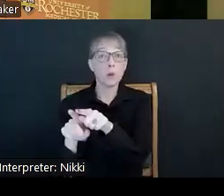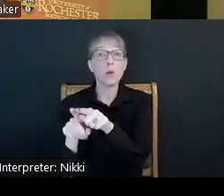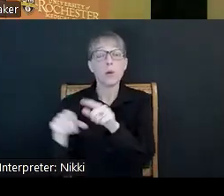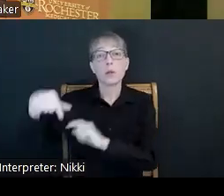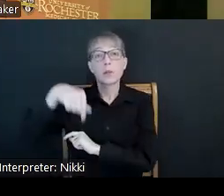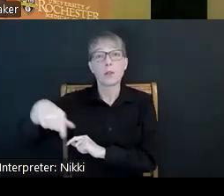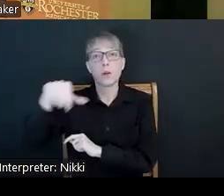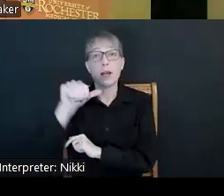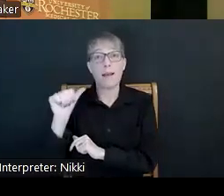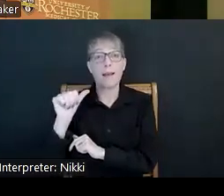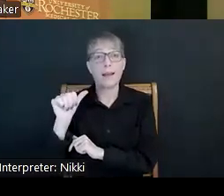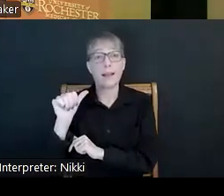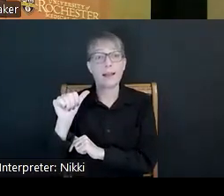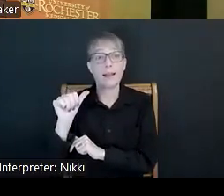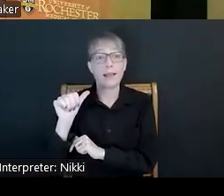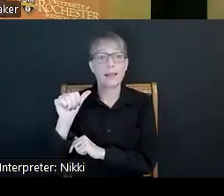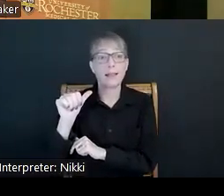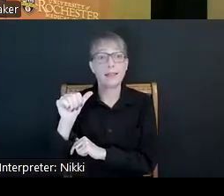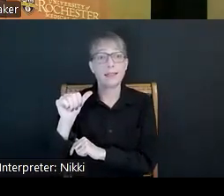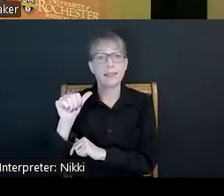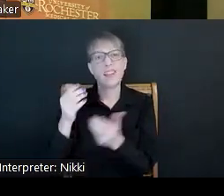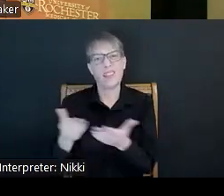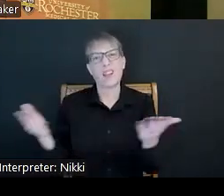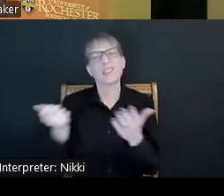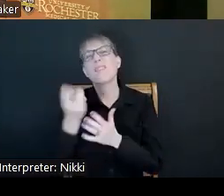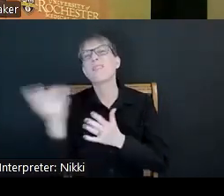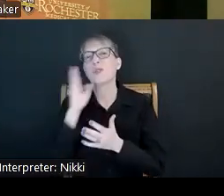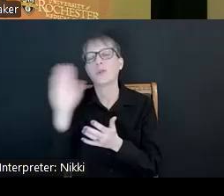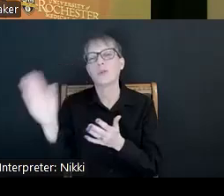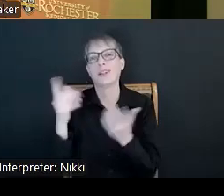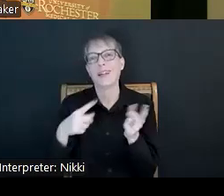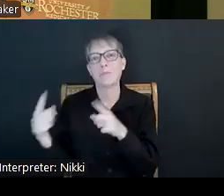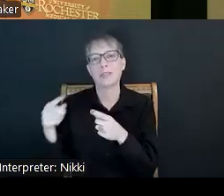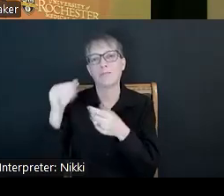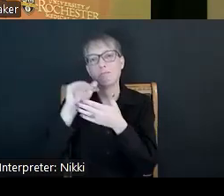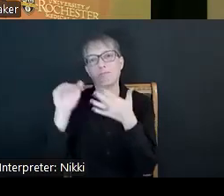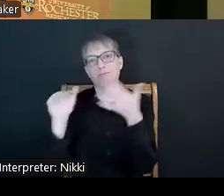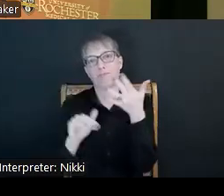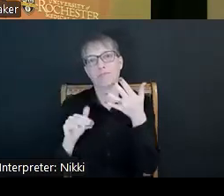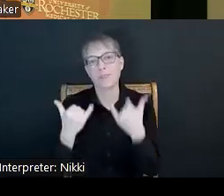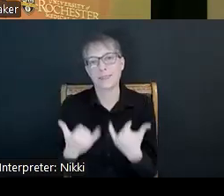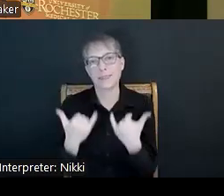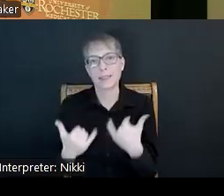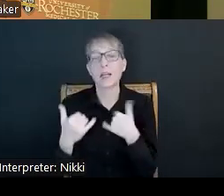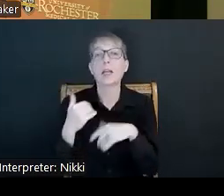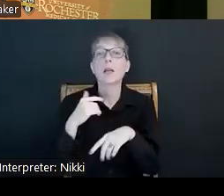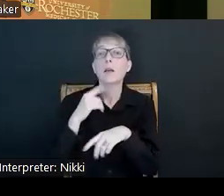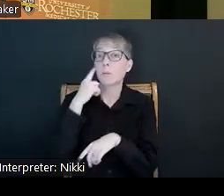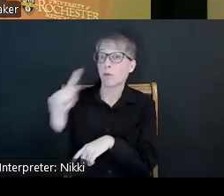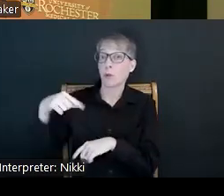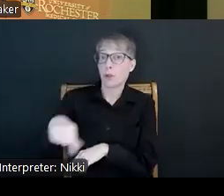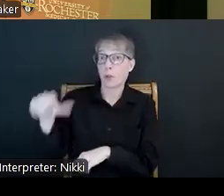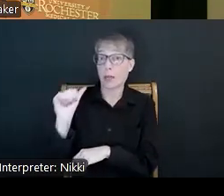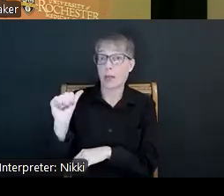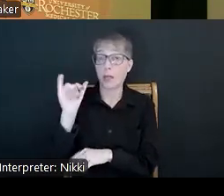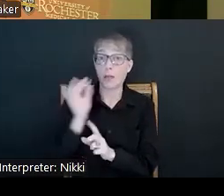Q&A session. We'll have a few different Q&A things happening today, but the Q&A, for any of them, we ask that if you raise your hand